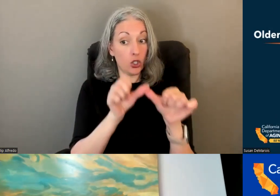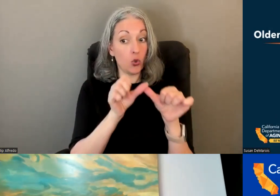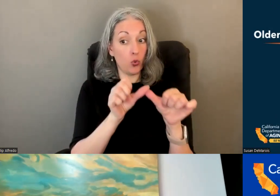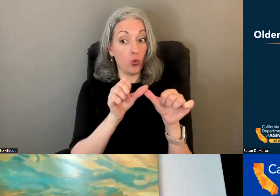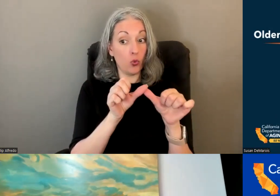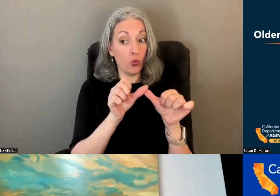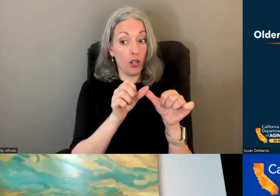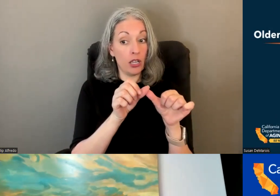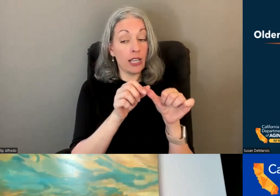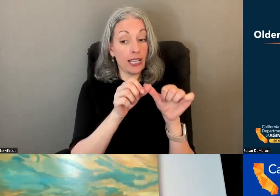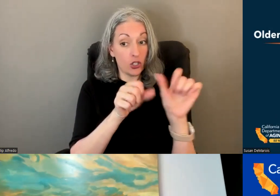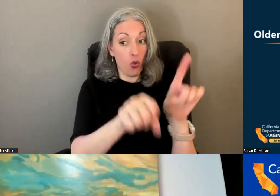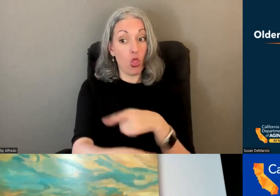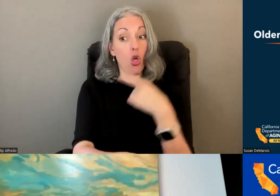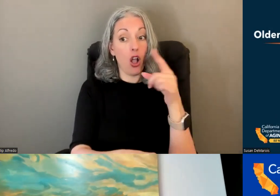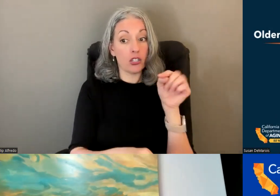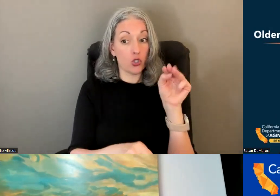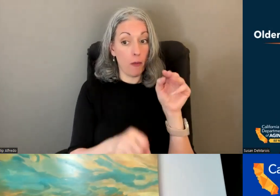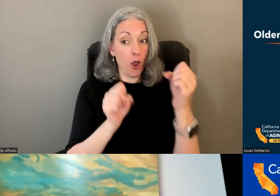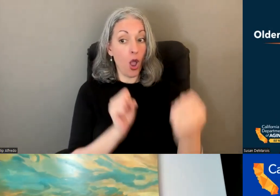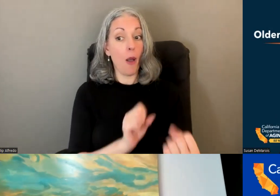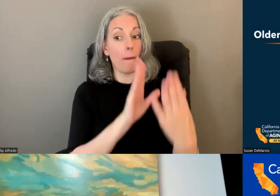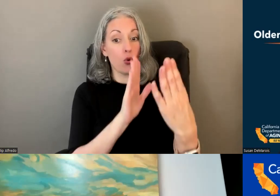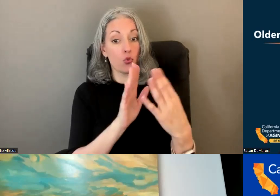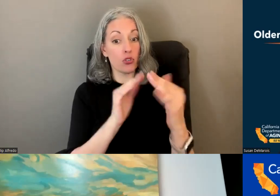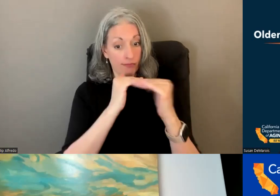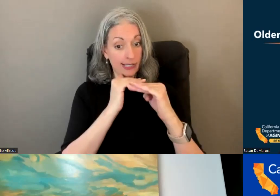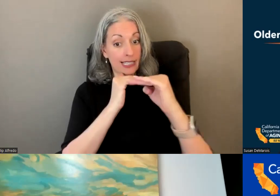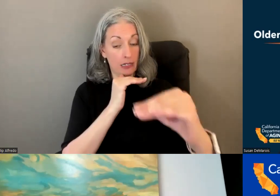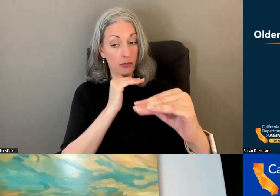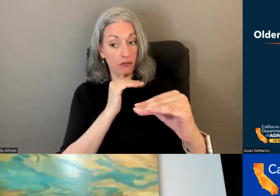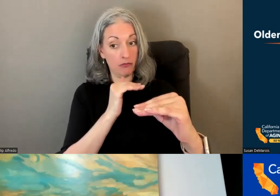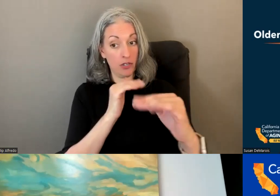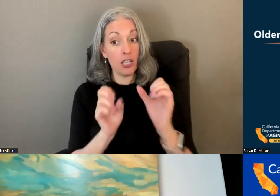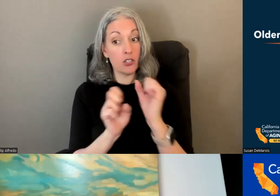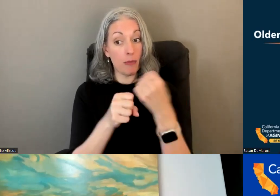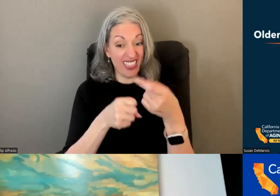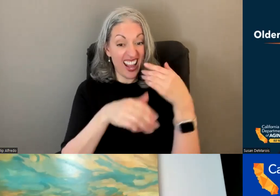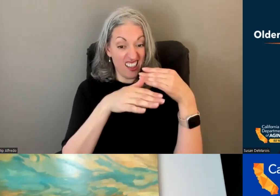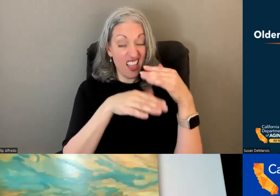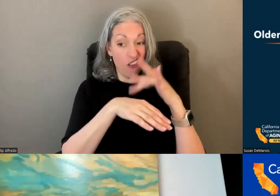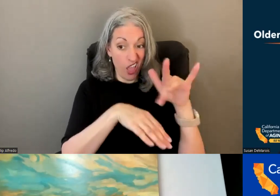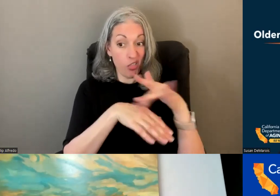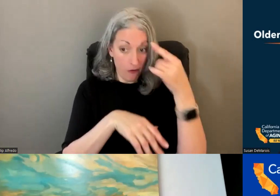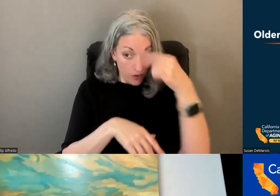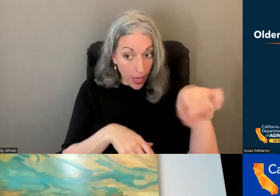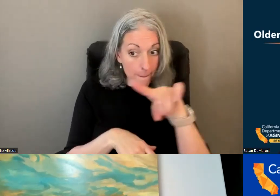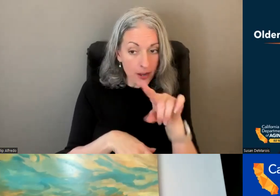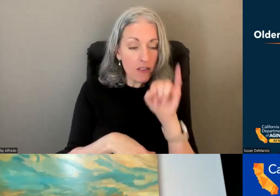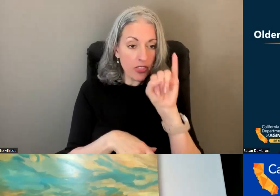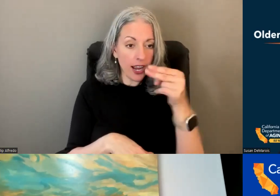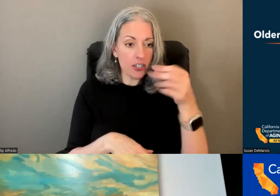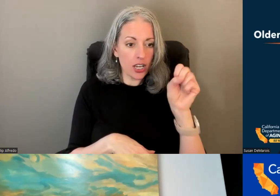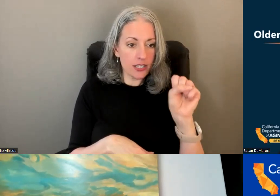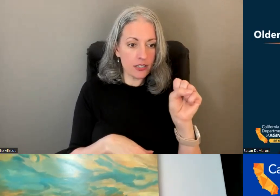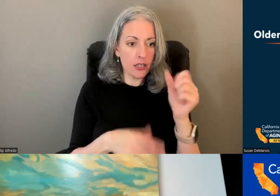a long-term approach to sustainability, to at least make those curriculum available. For the IHSS Career